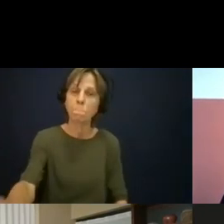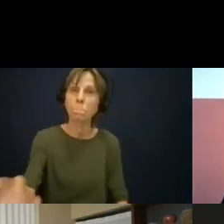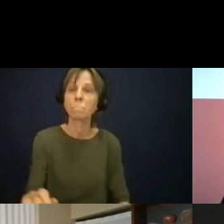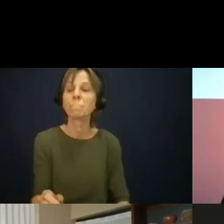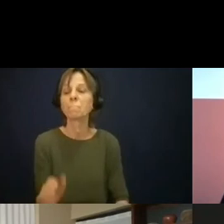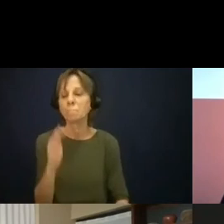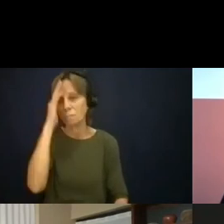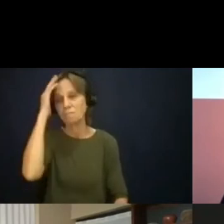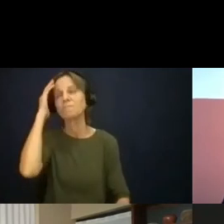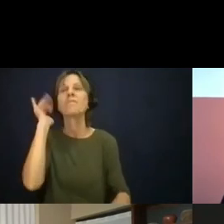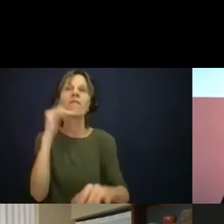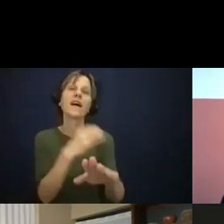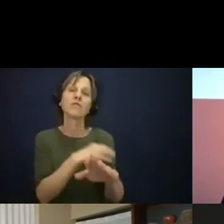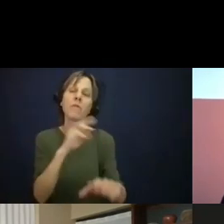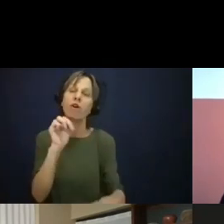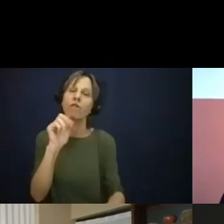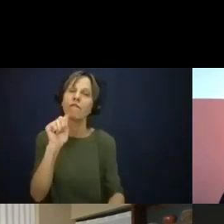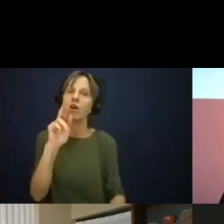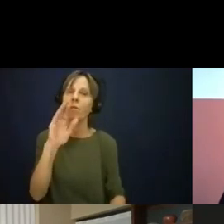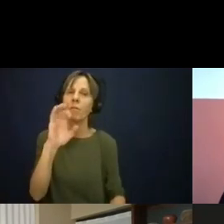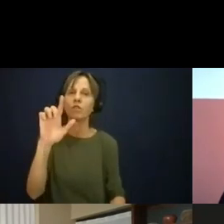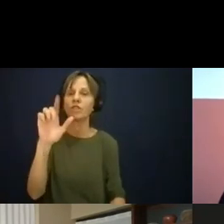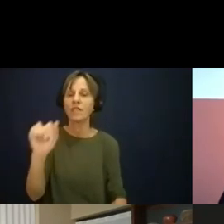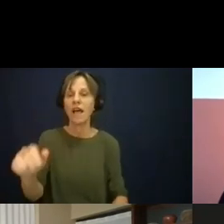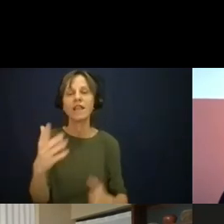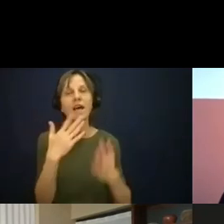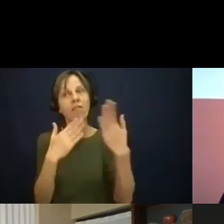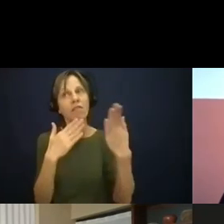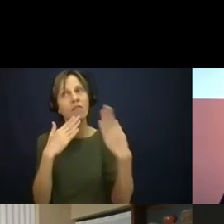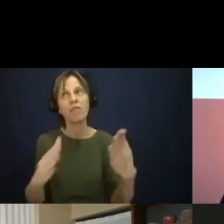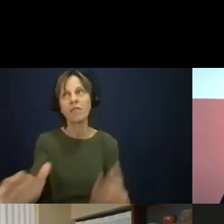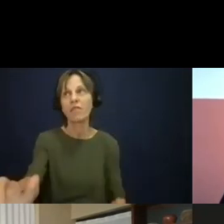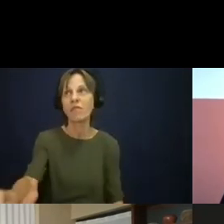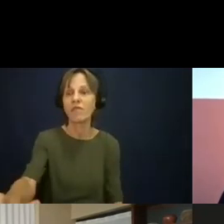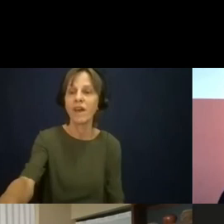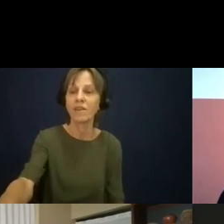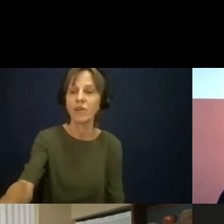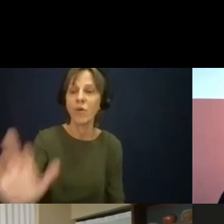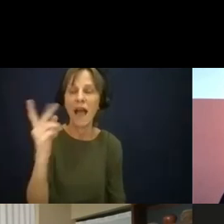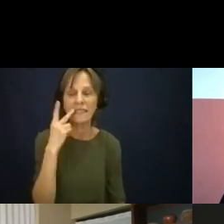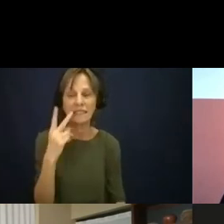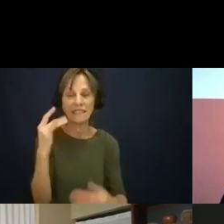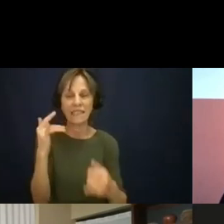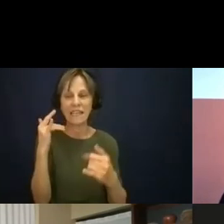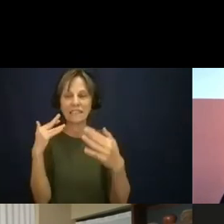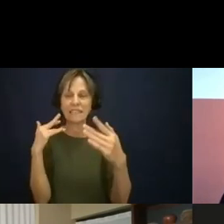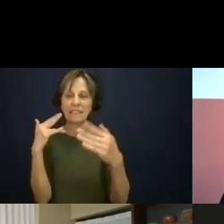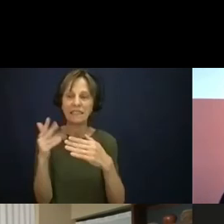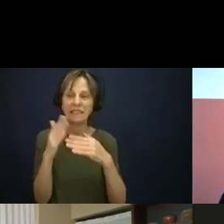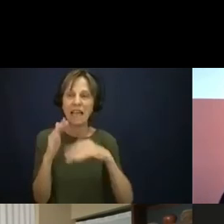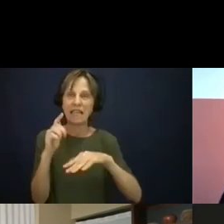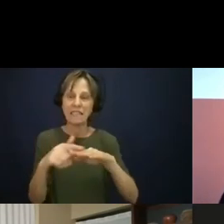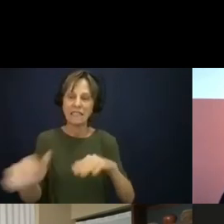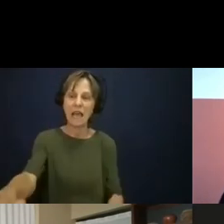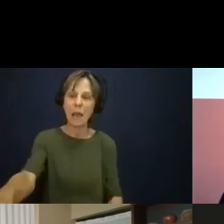That's powerful, Marcella. Thank you. I see that we're getting a little bit towards close to time, and there were a couple questions that